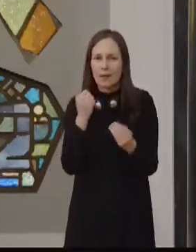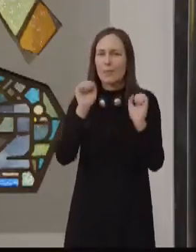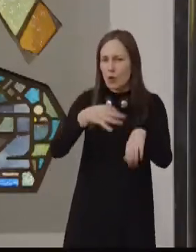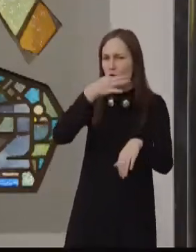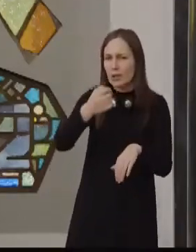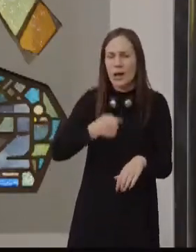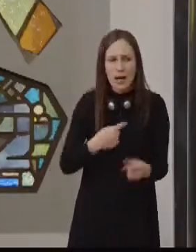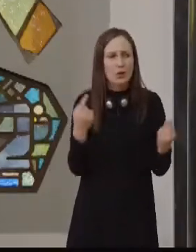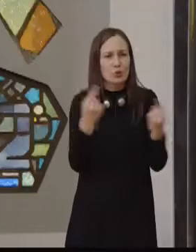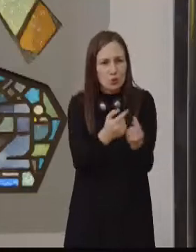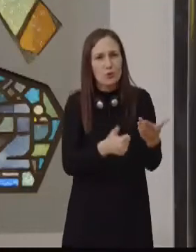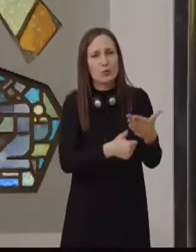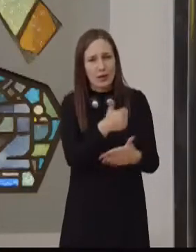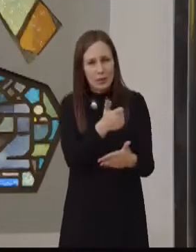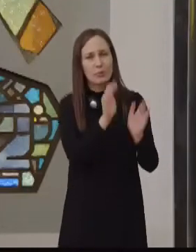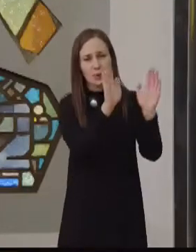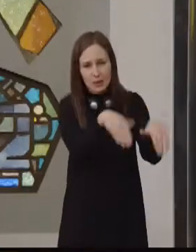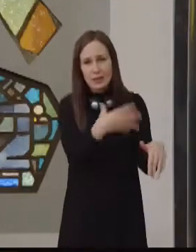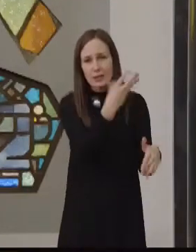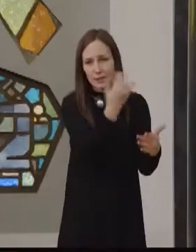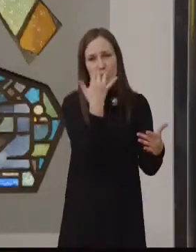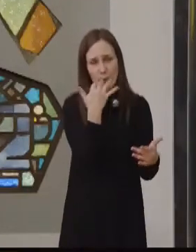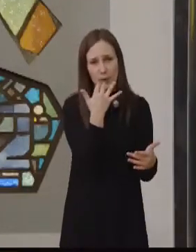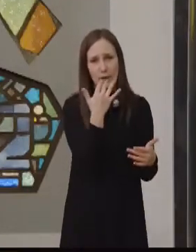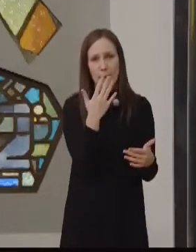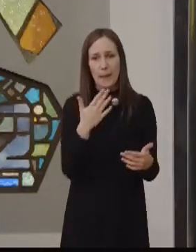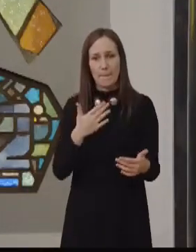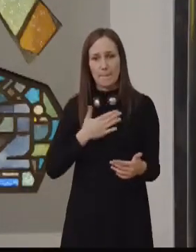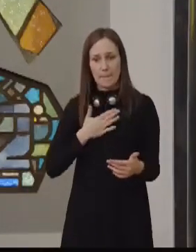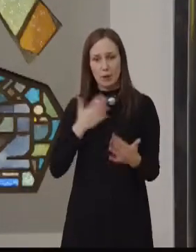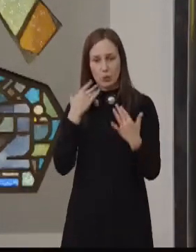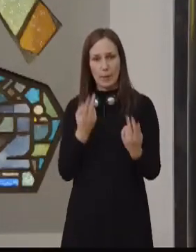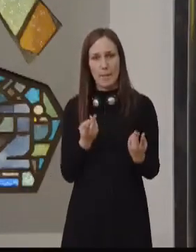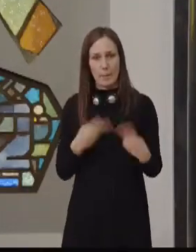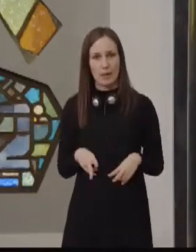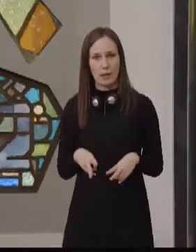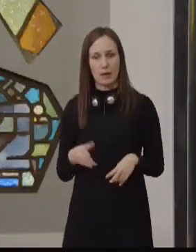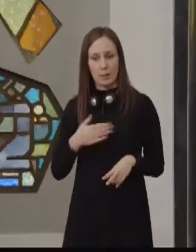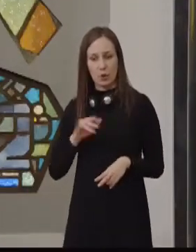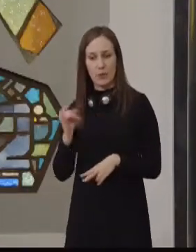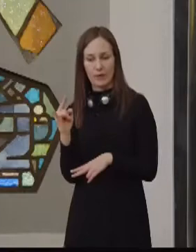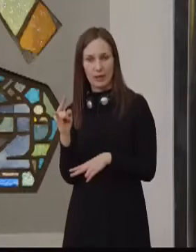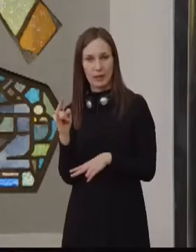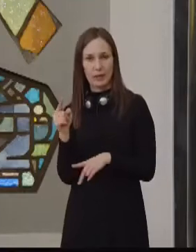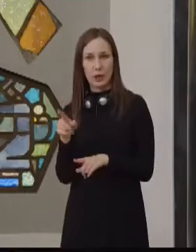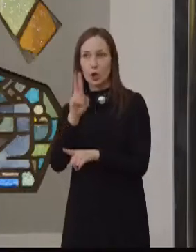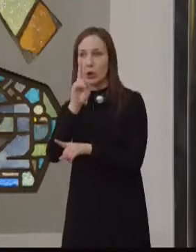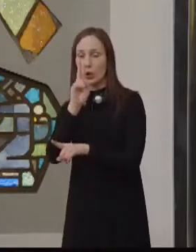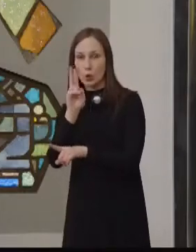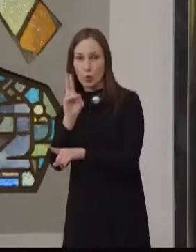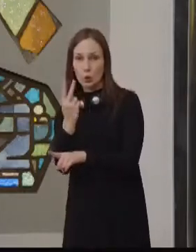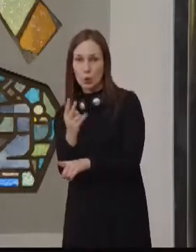an unstable relationship are not families. But